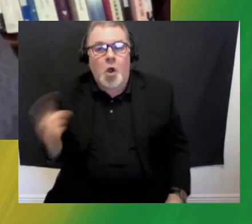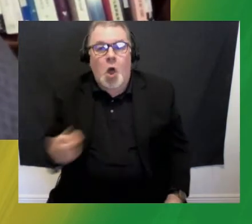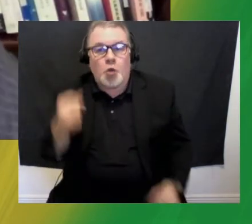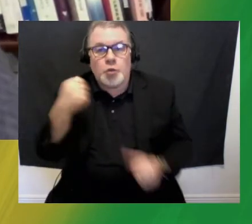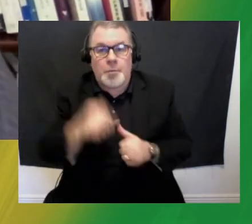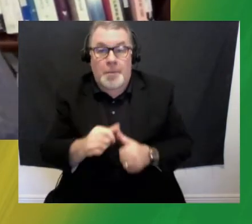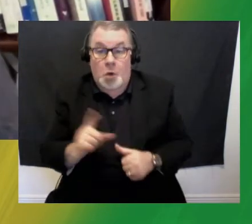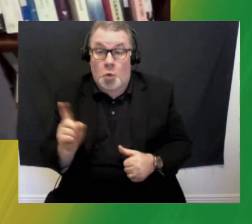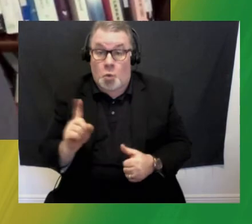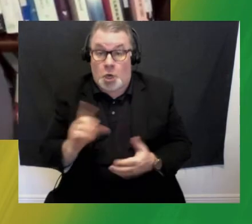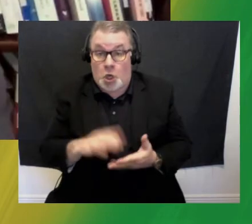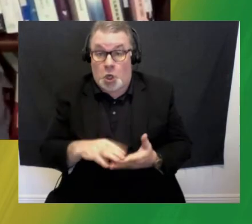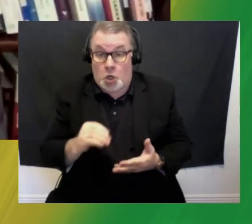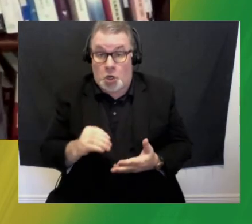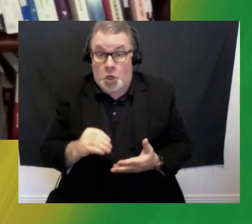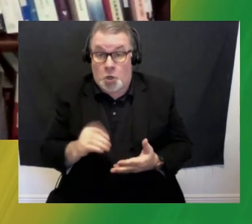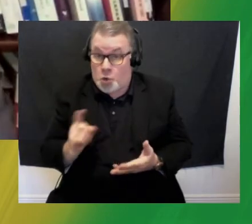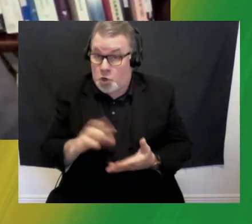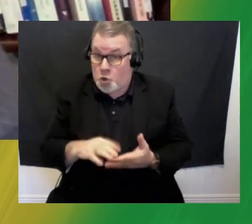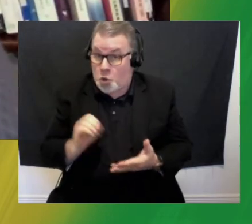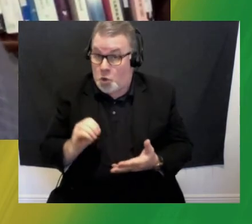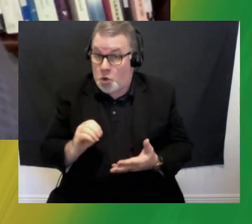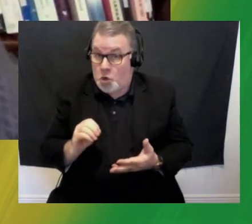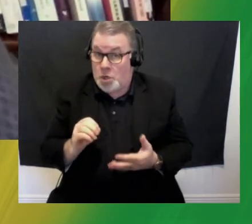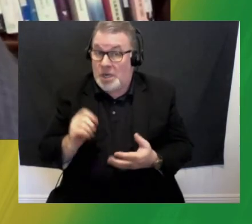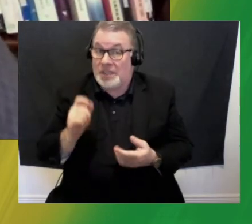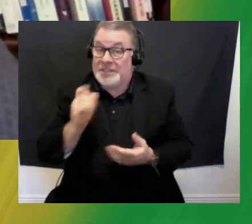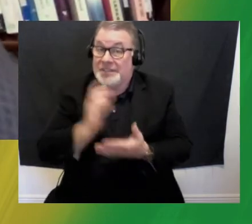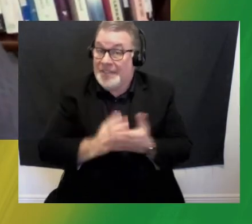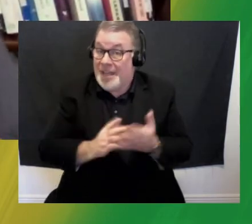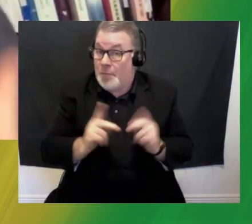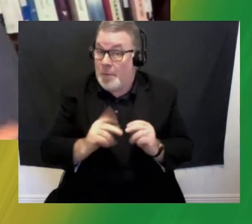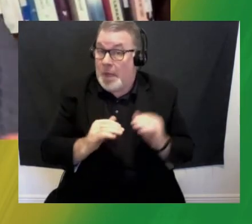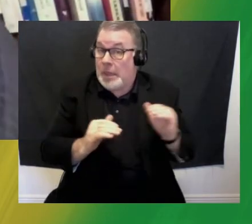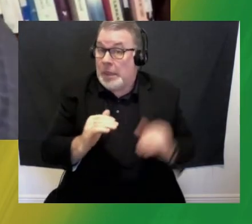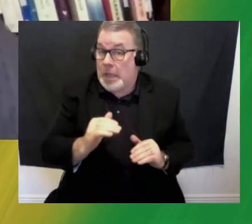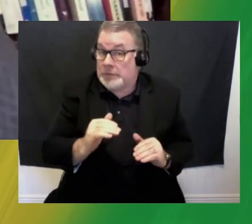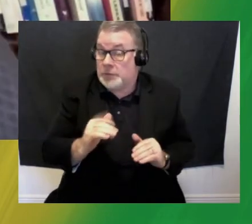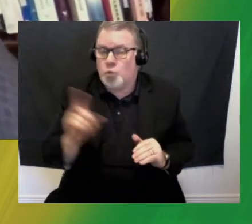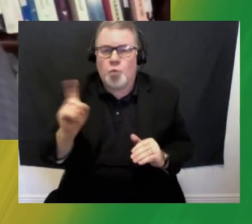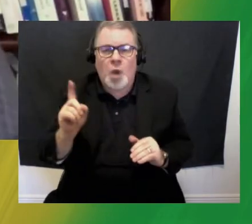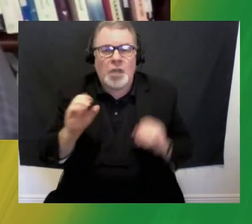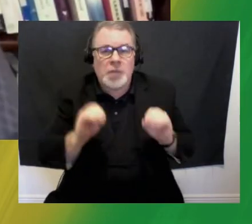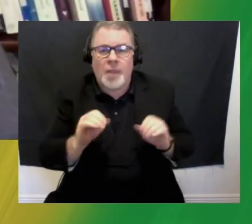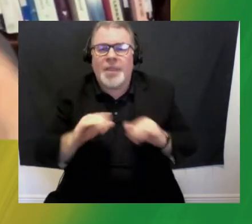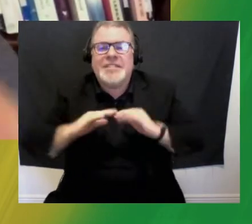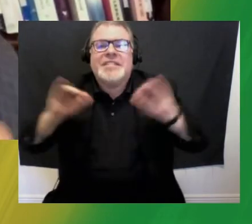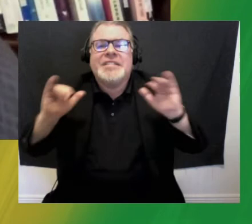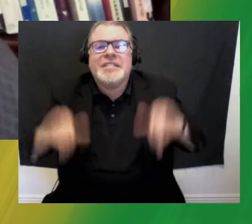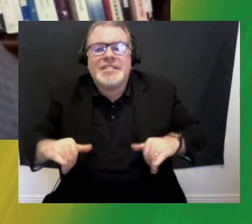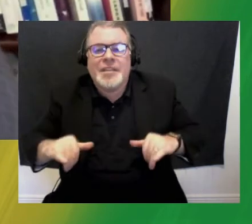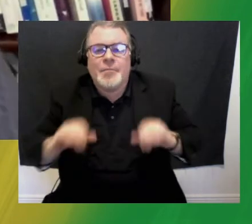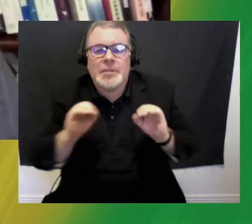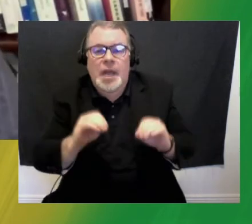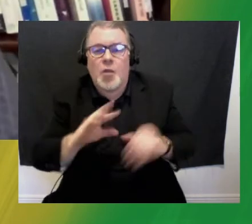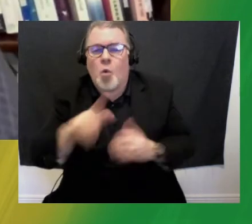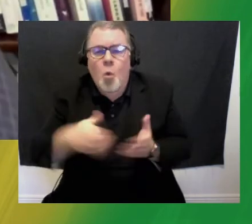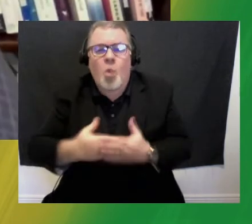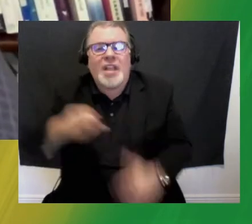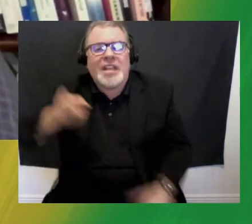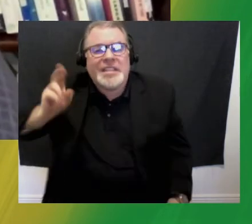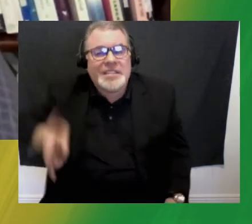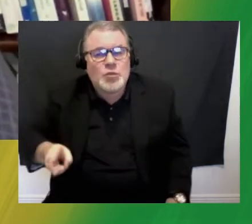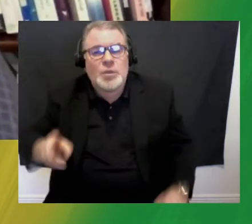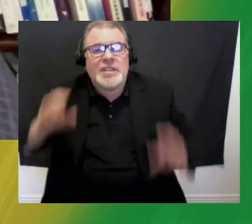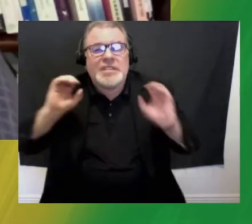do you learn that from? Where do you learn that certain people are lesser than? Where were you taught that? This system taught you that. Our whole history teaches